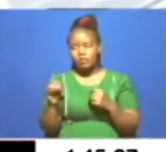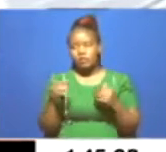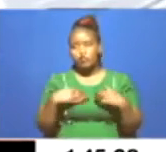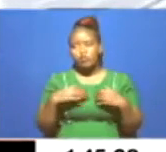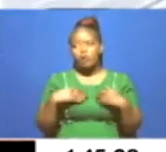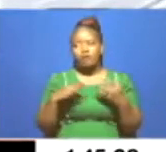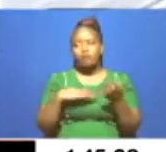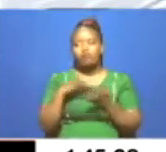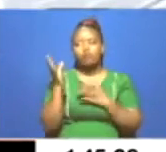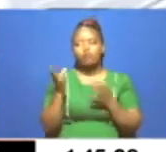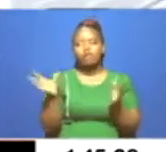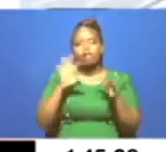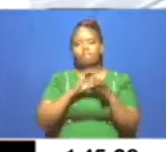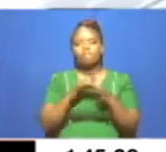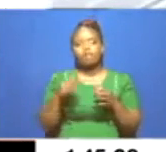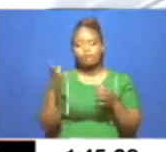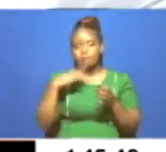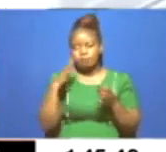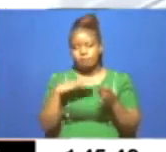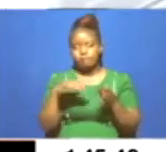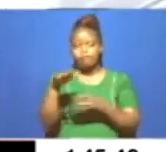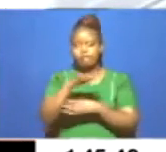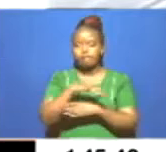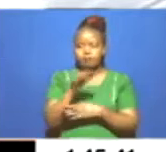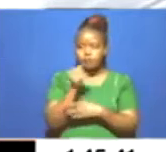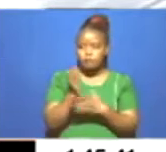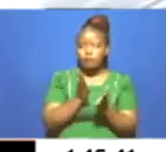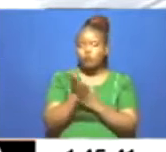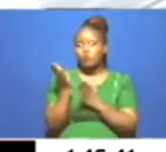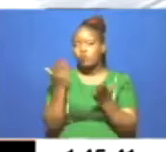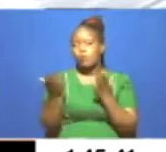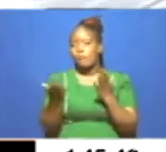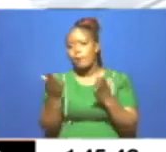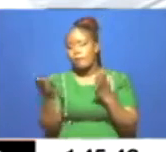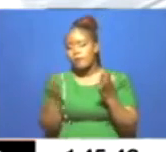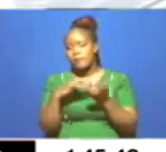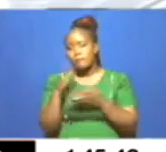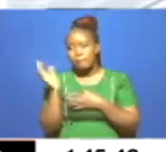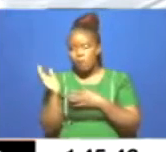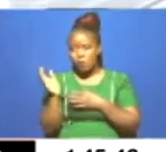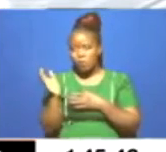going to the environment, either by the means of the genset or